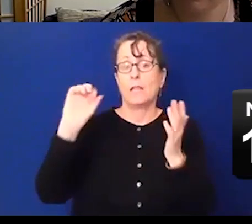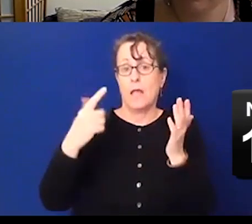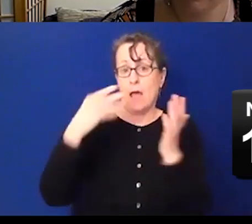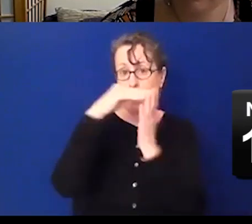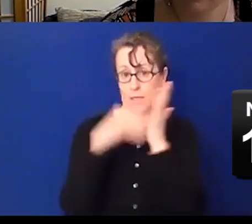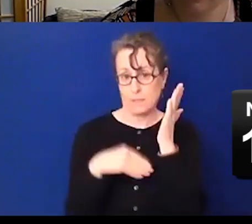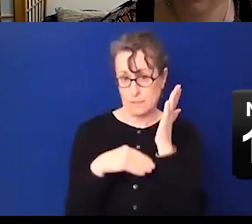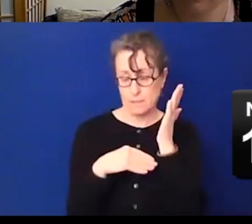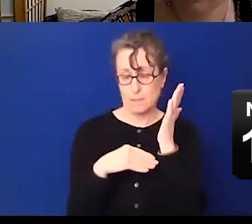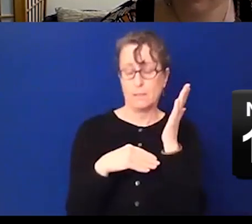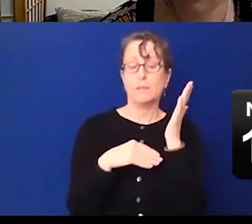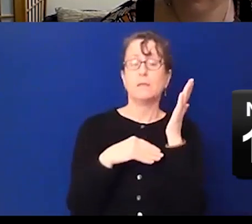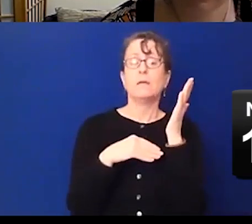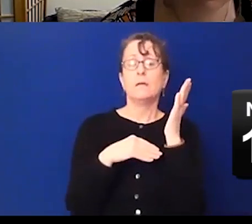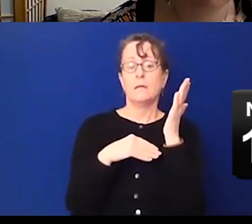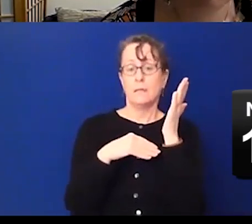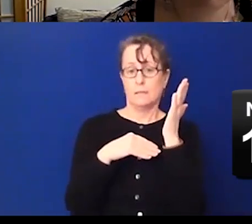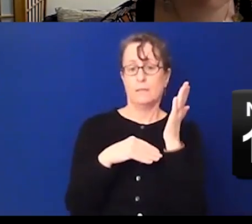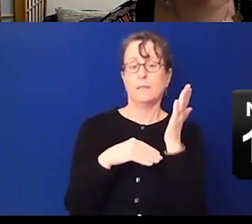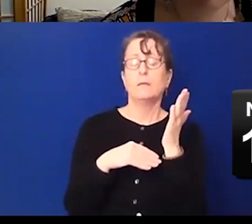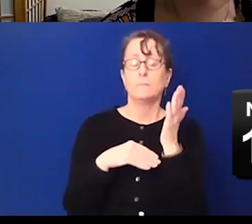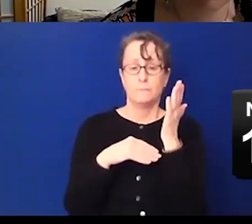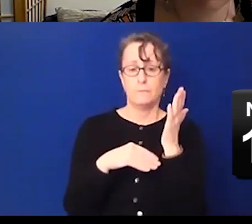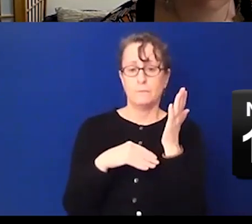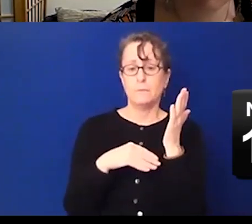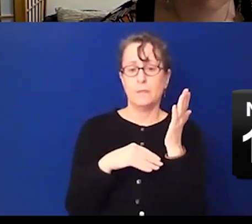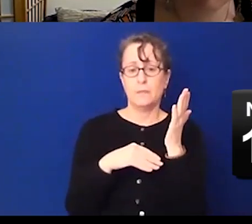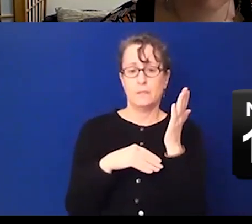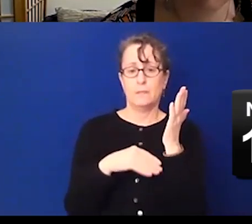entries that reflect